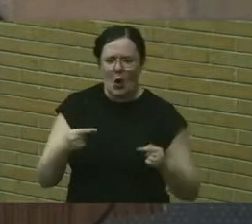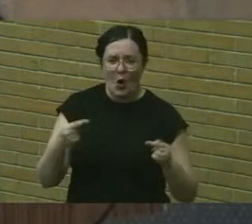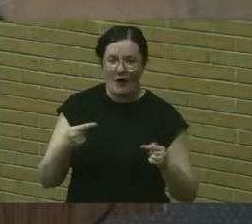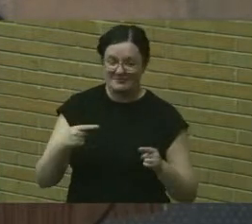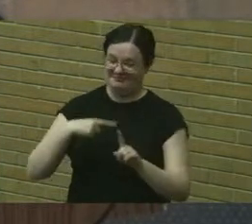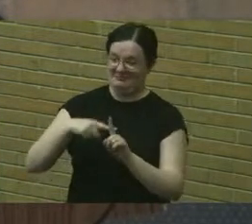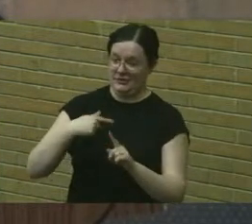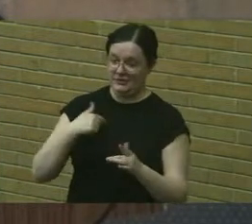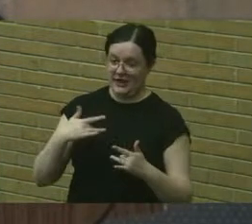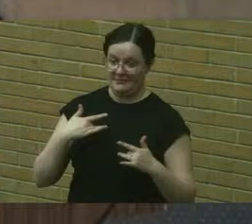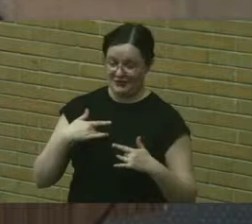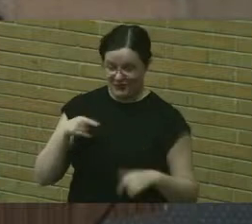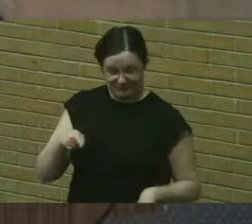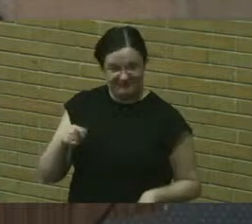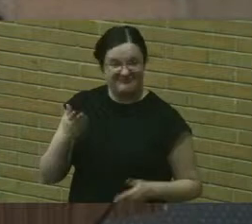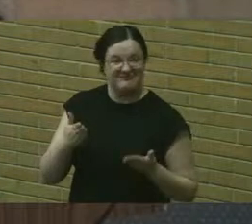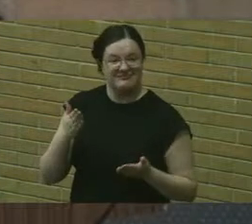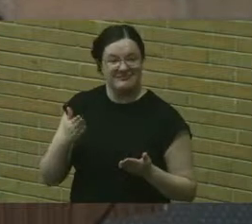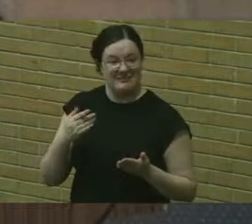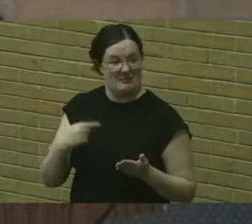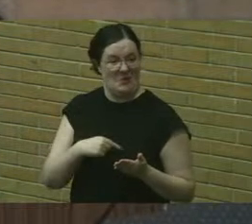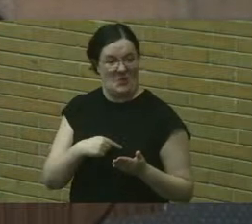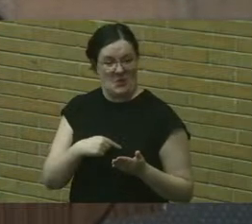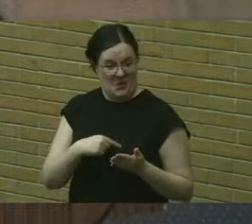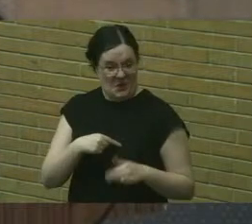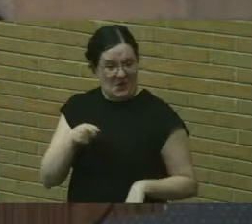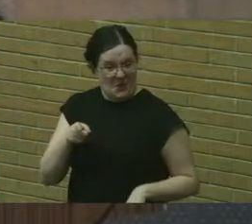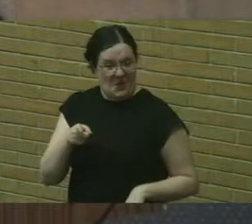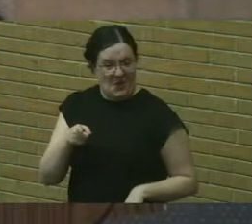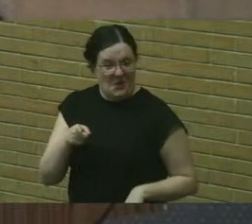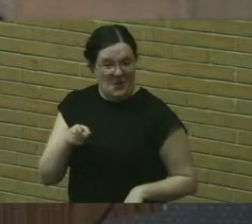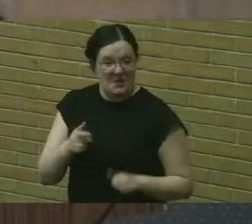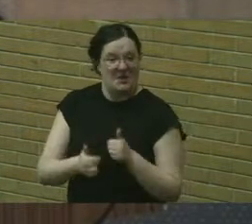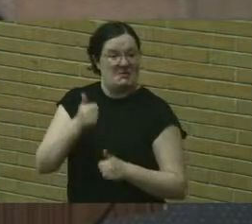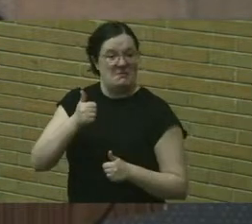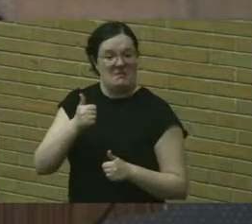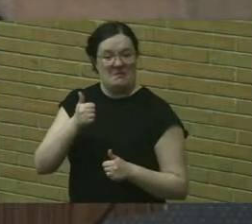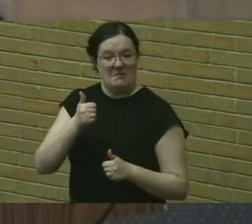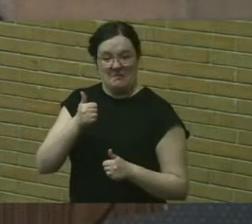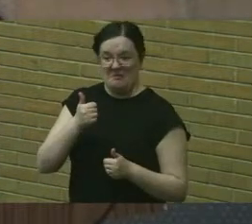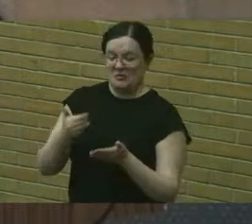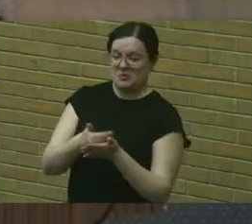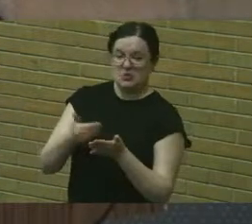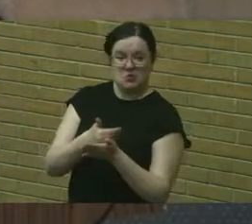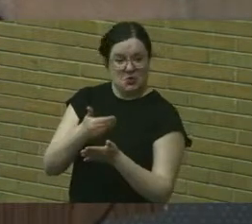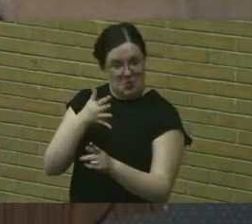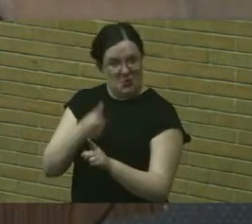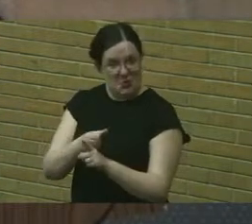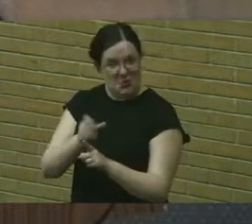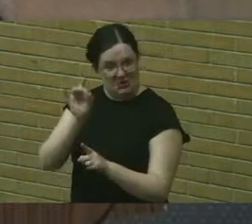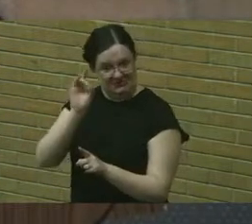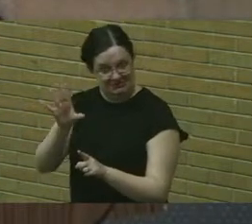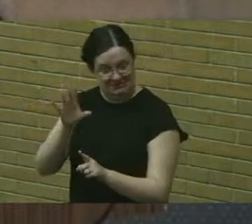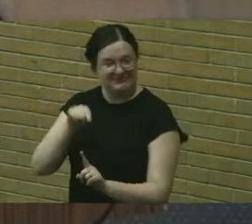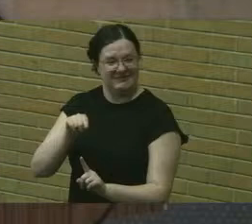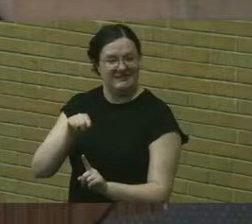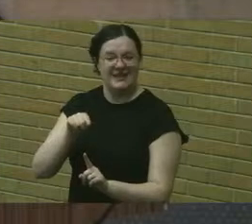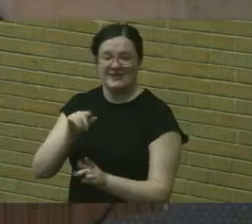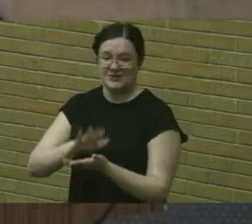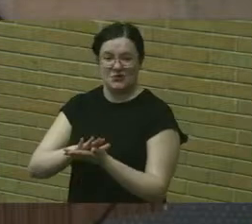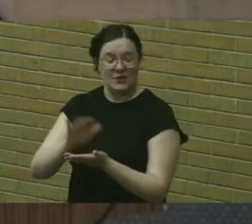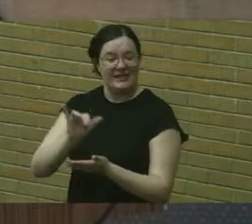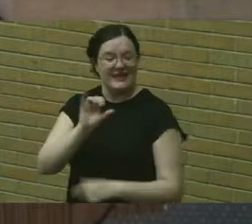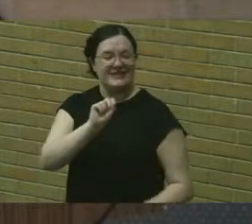newest tragedy in line, with school tragedies such as Sandy Hook and Columbine, where we will never get to see our children or get